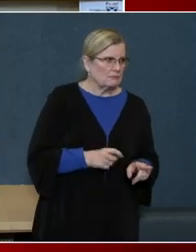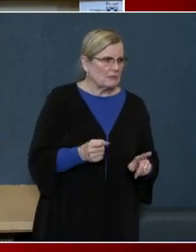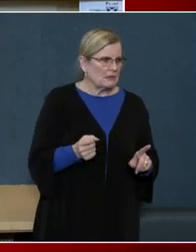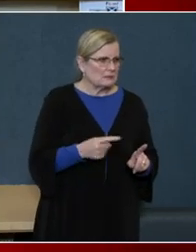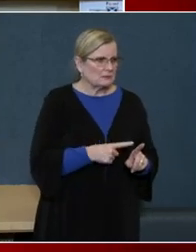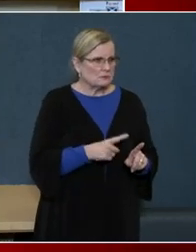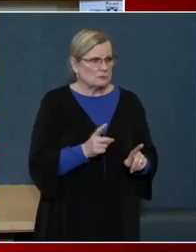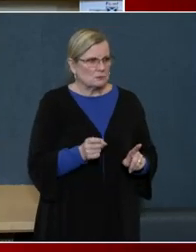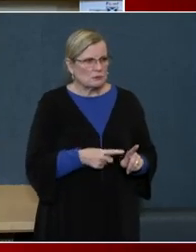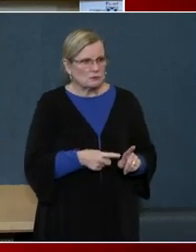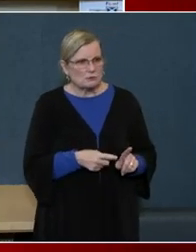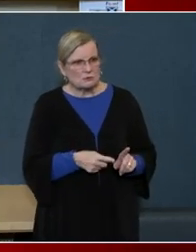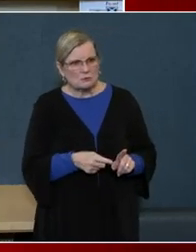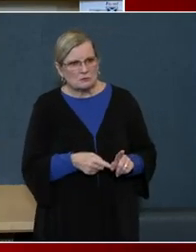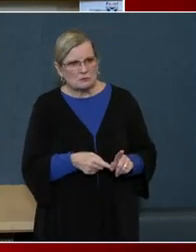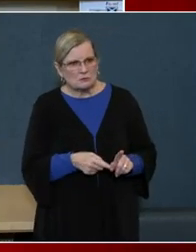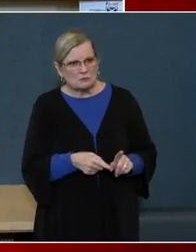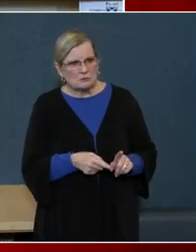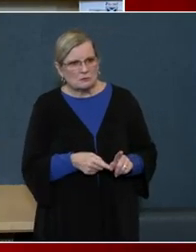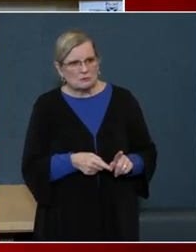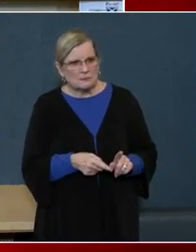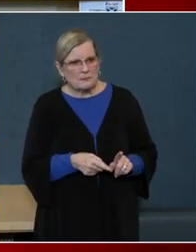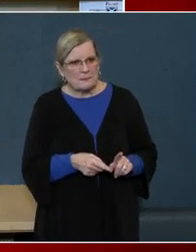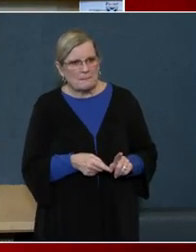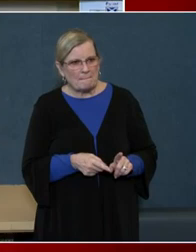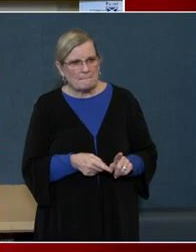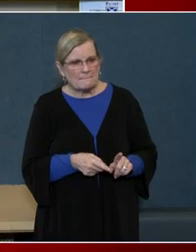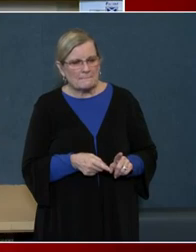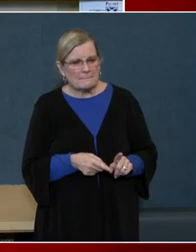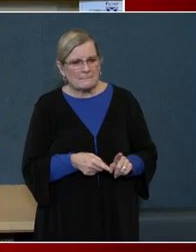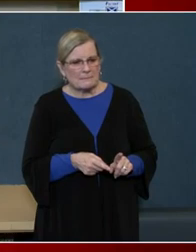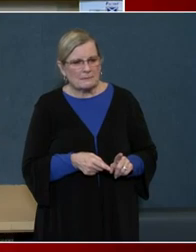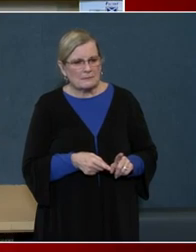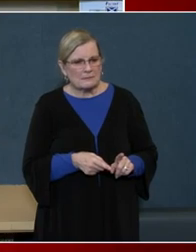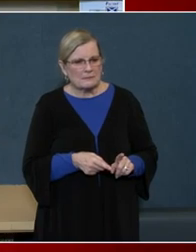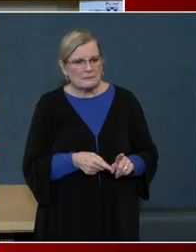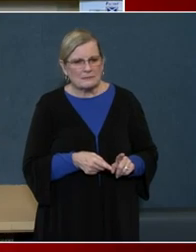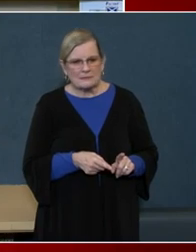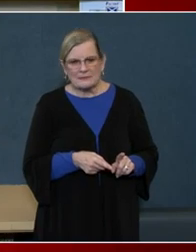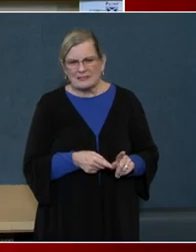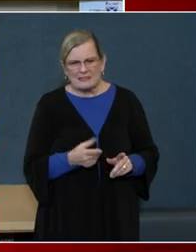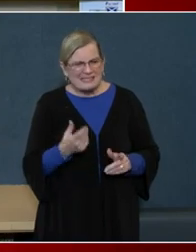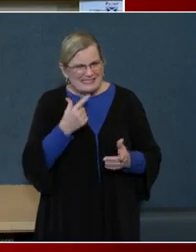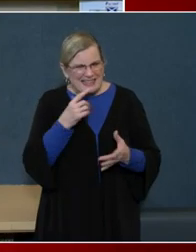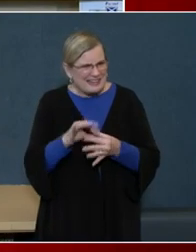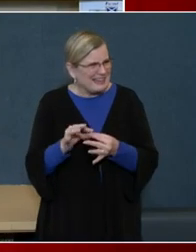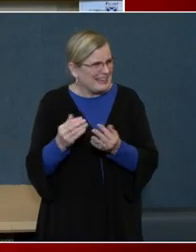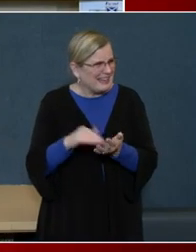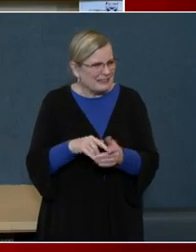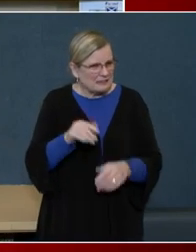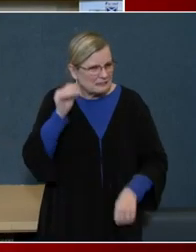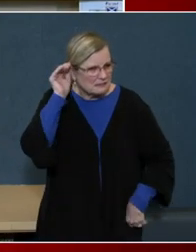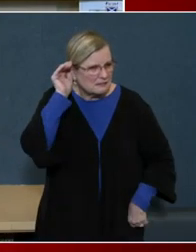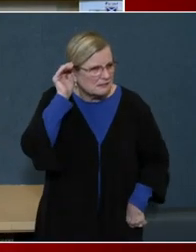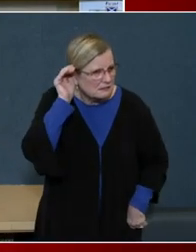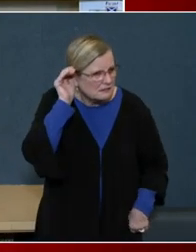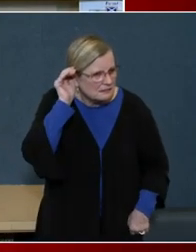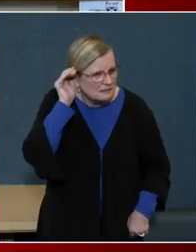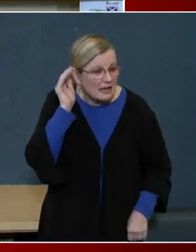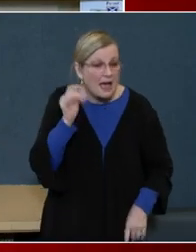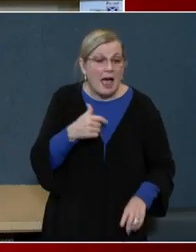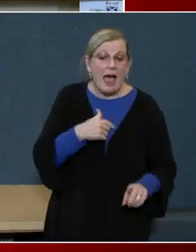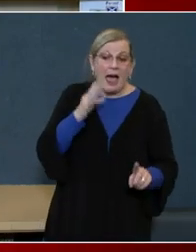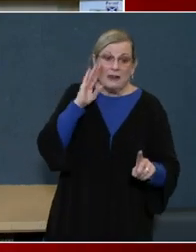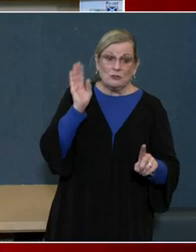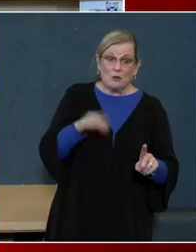constituents looking for grants, and I understand you have a few $100,000 in there. Say again. I know that there are businesses and nonprofits